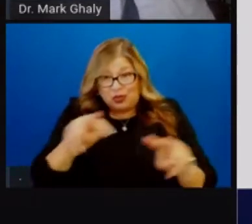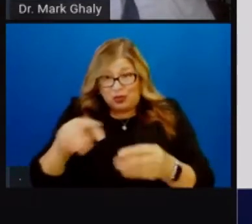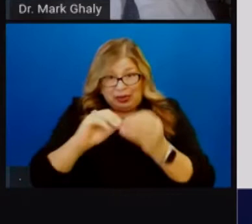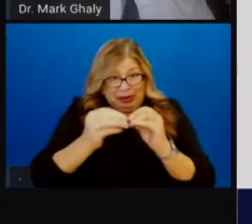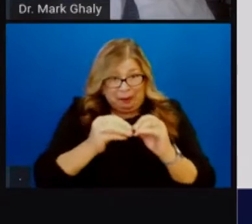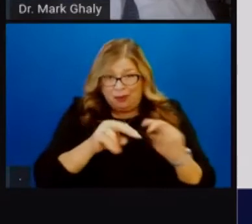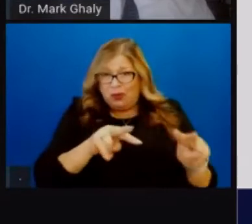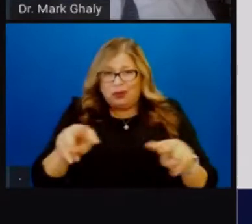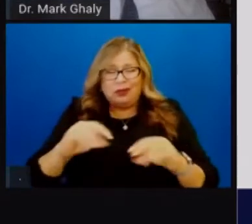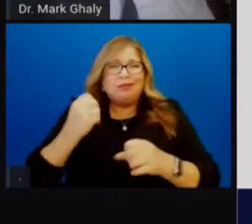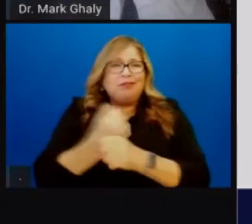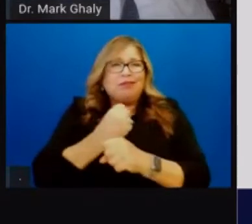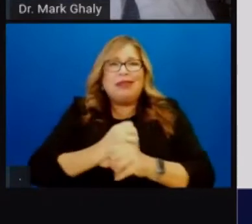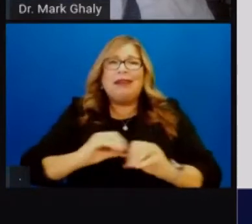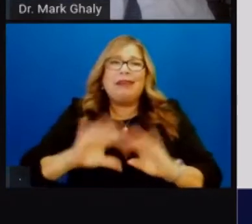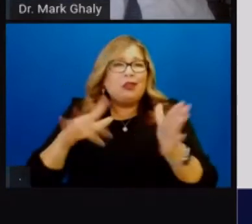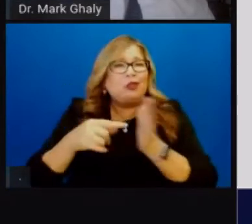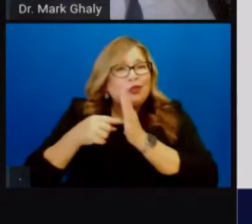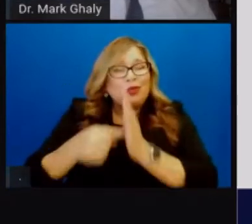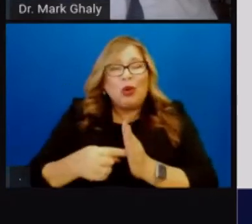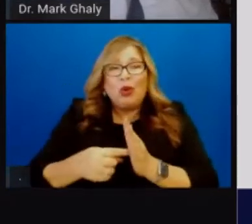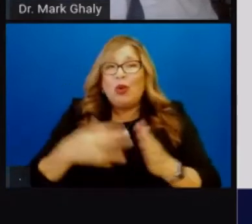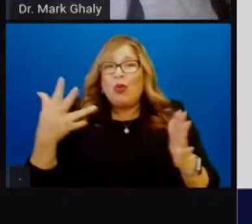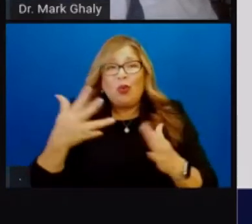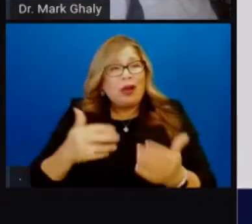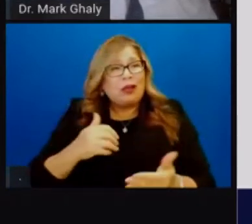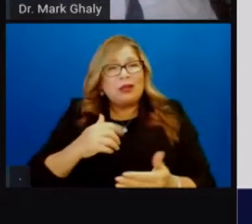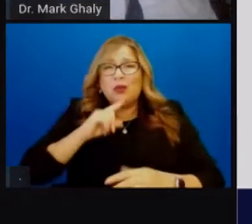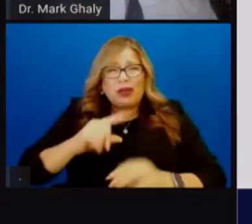we have had. I like to call them